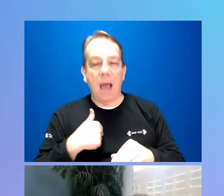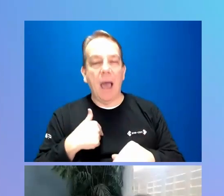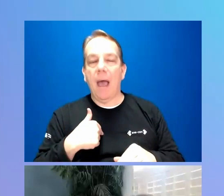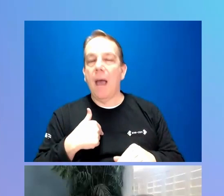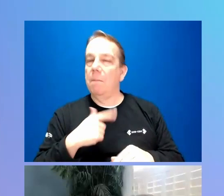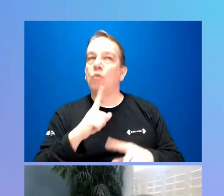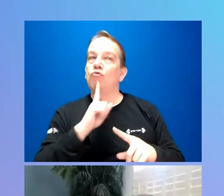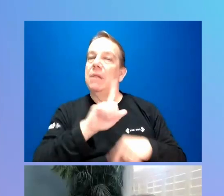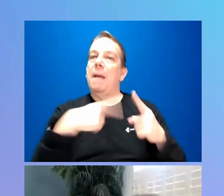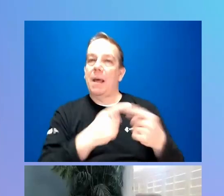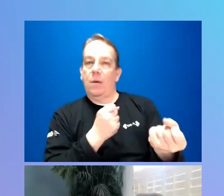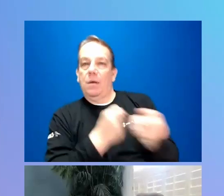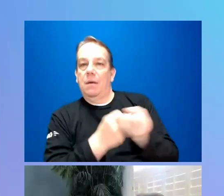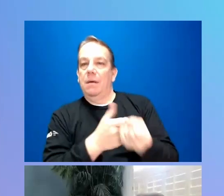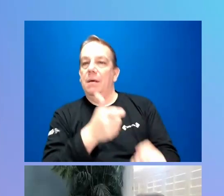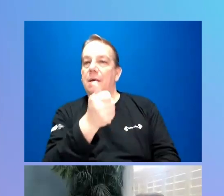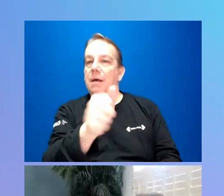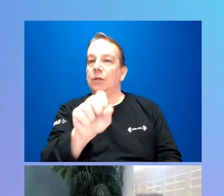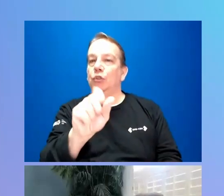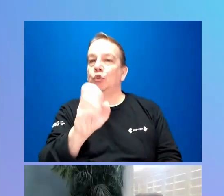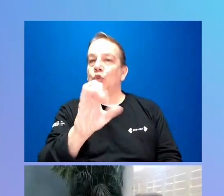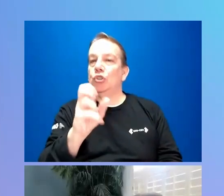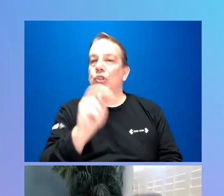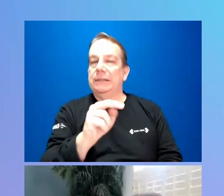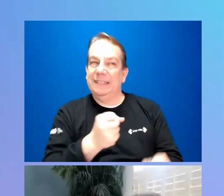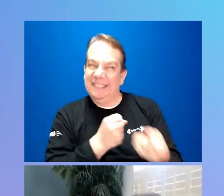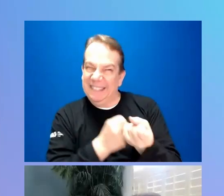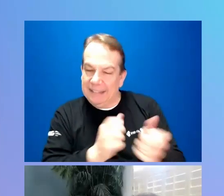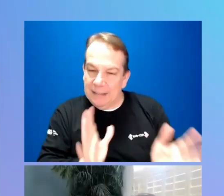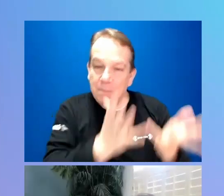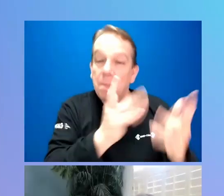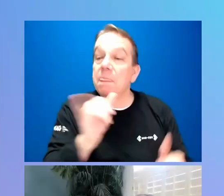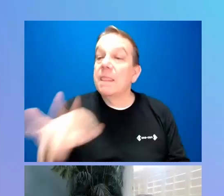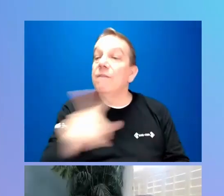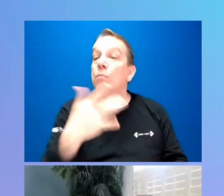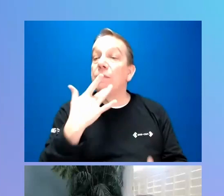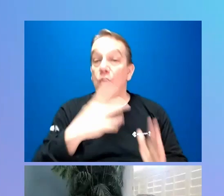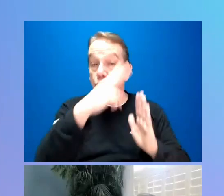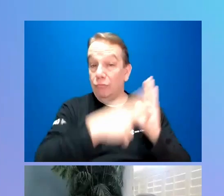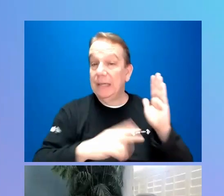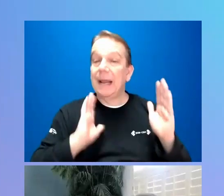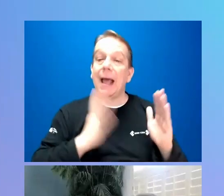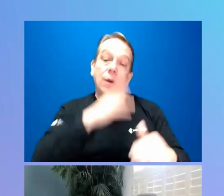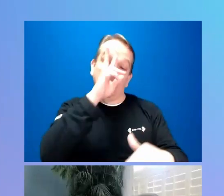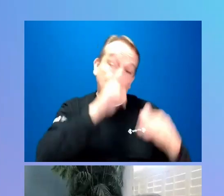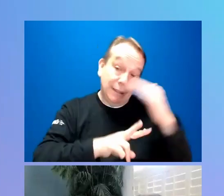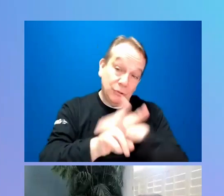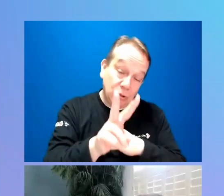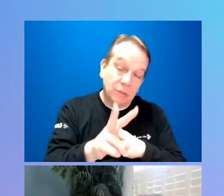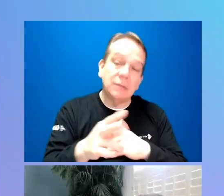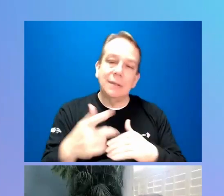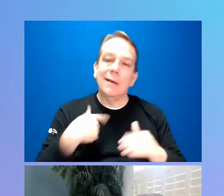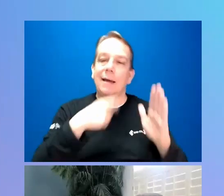assertions. For those of you following along, if you really prefer to read our predictions, I've written